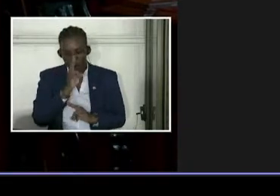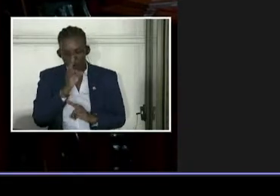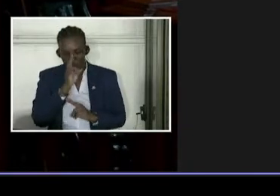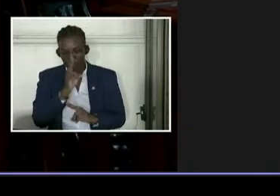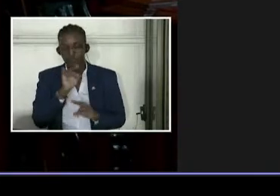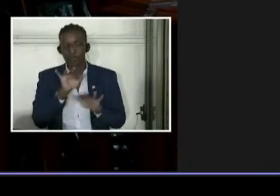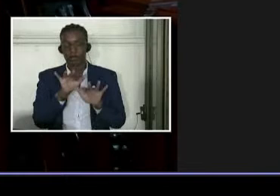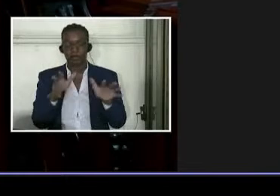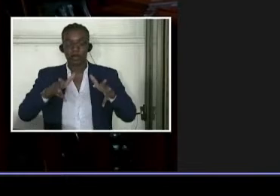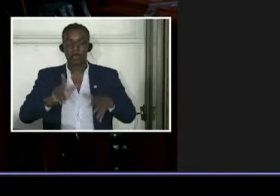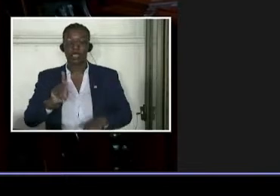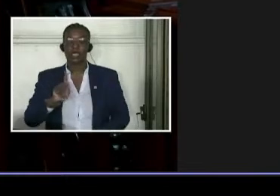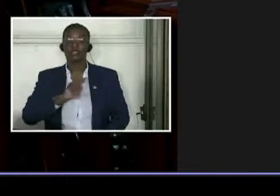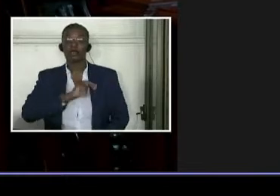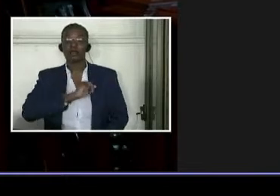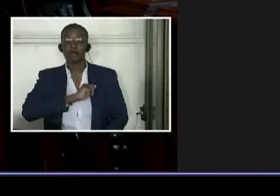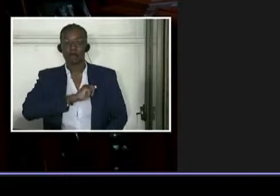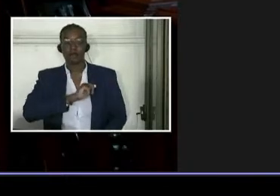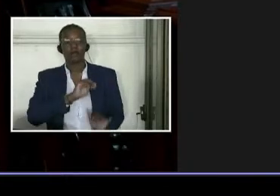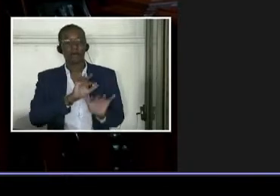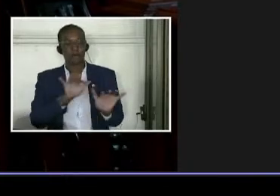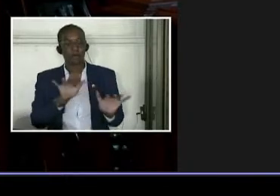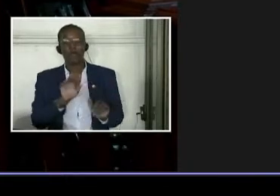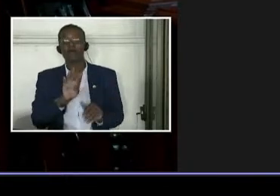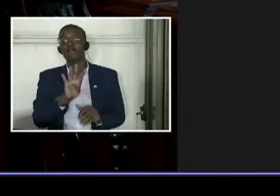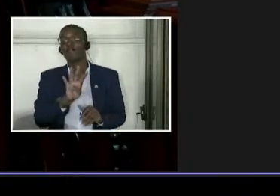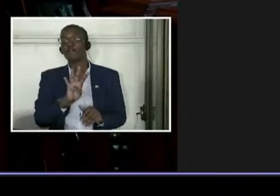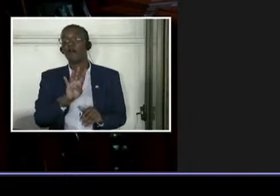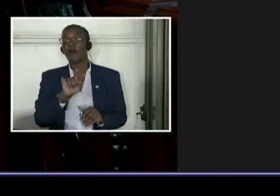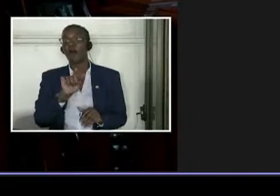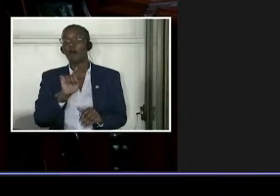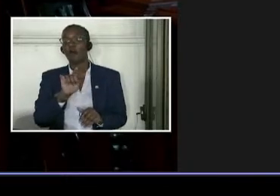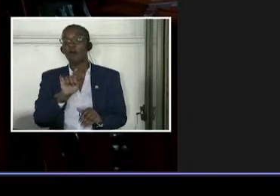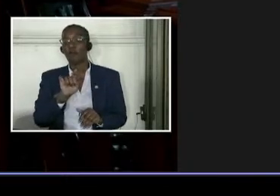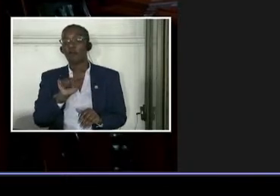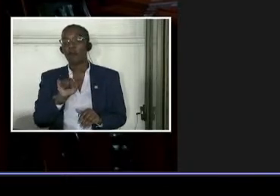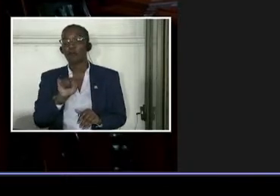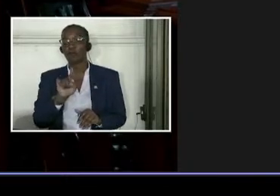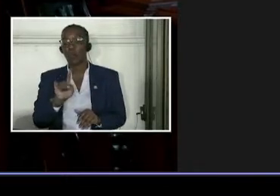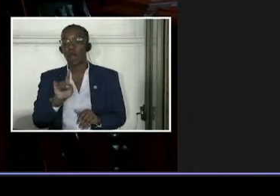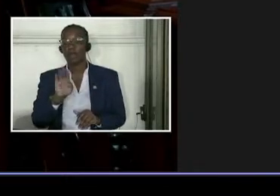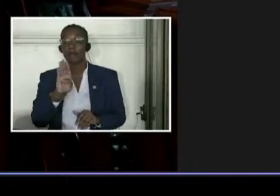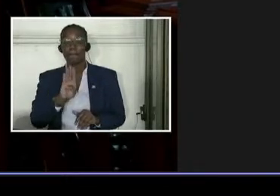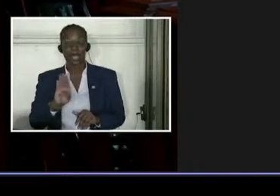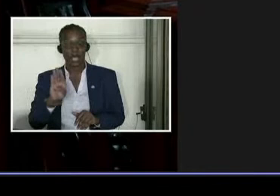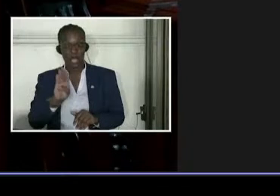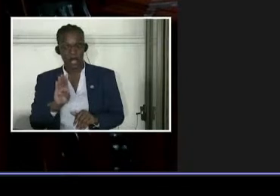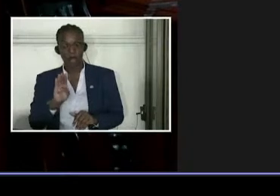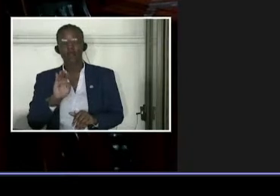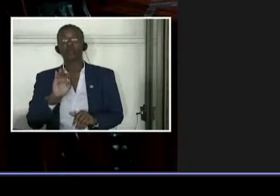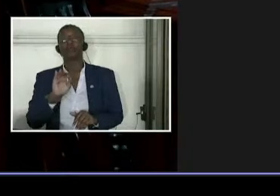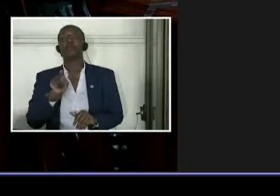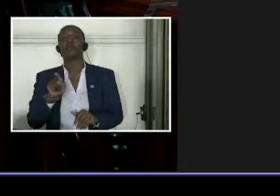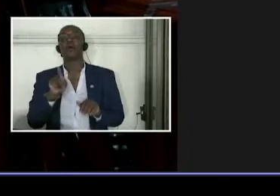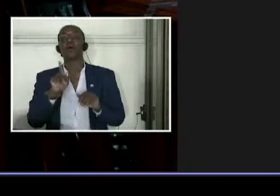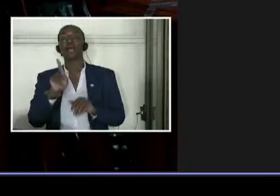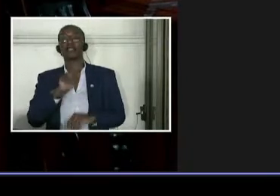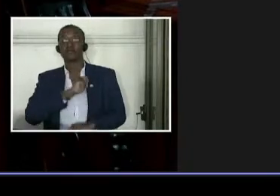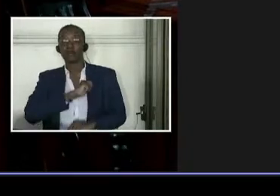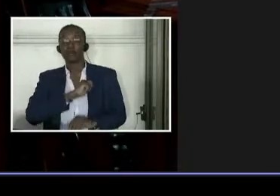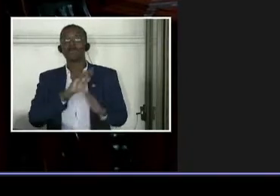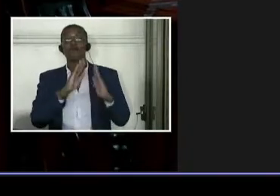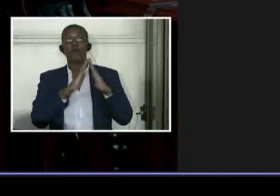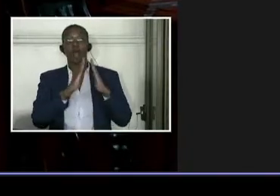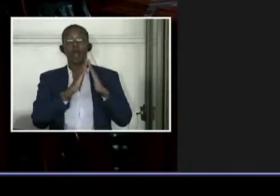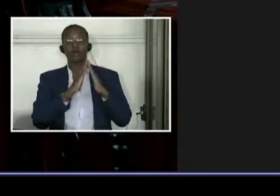of KwaZulu-Natal the 4.123 billion rands allocation to the KwaZulu-Natal Department of Human